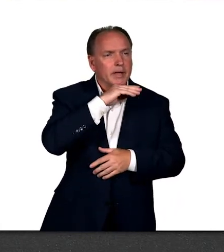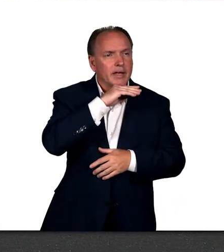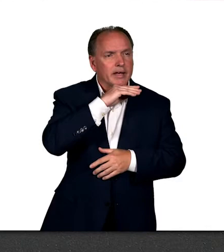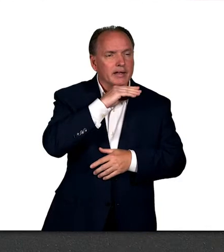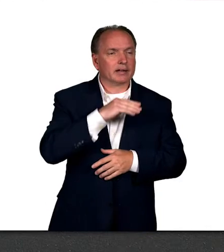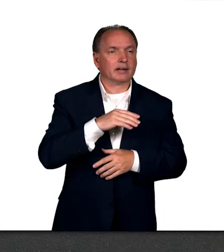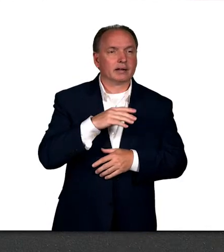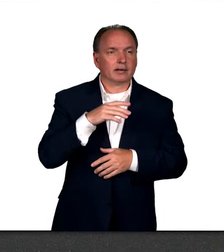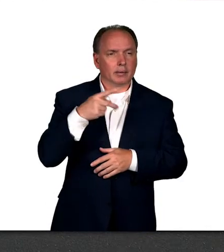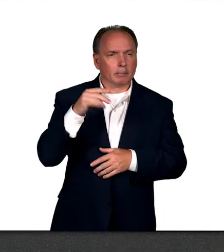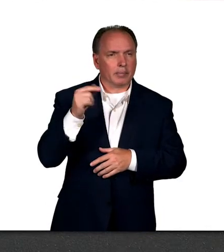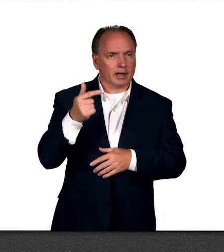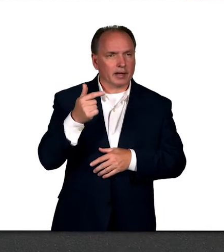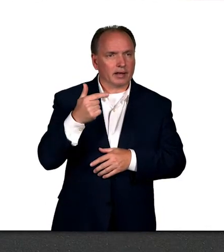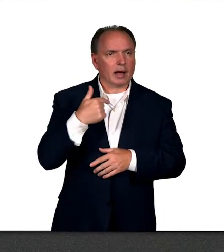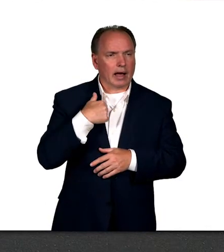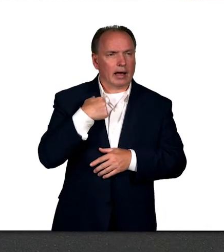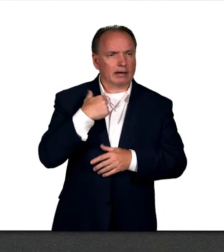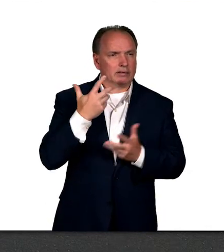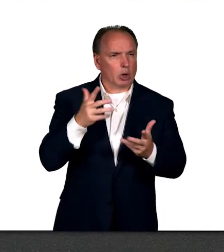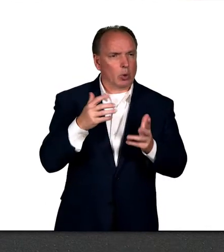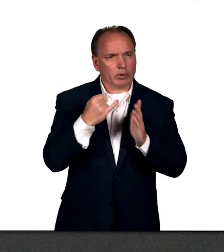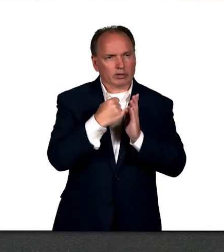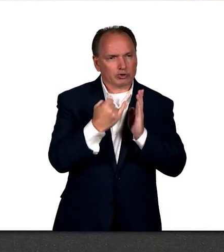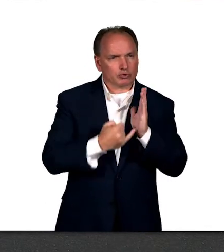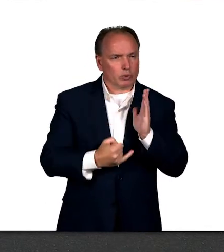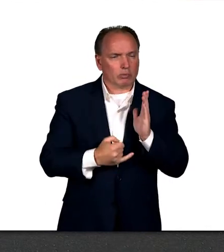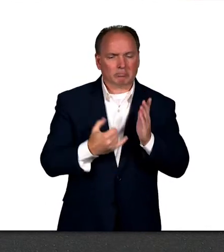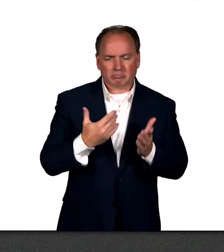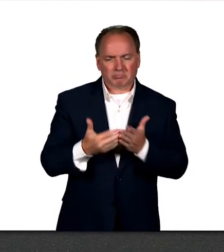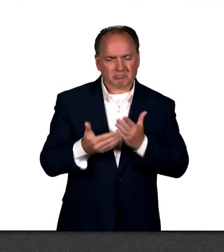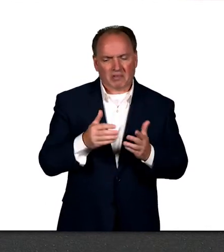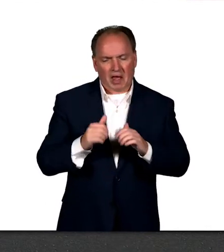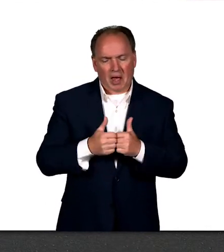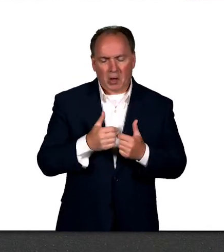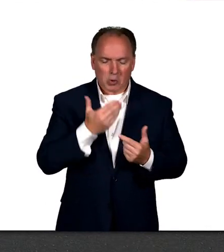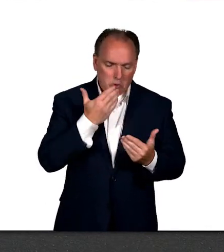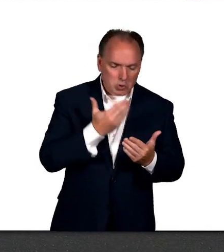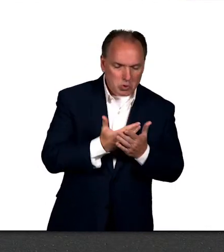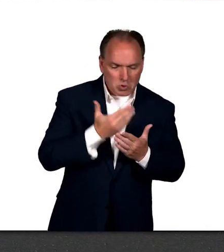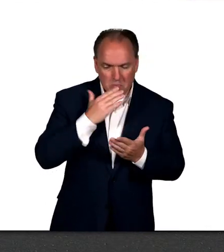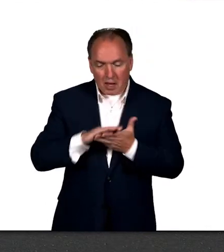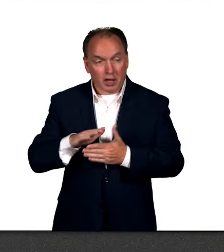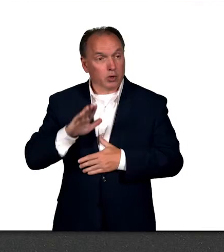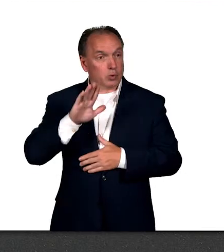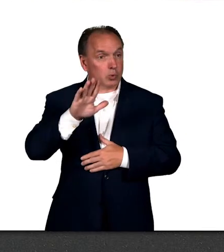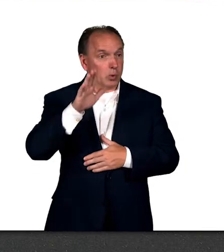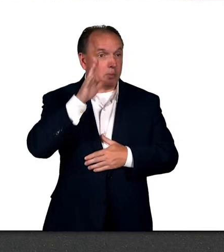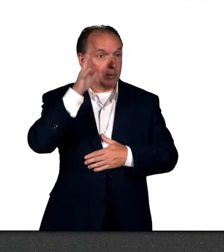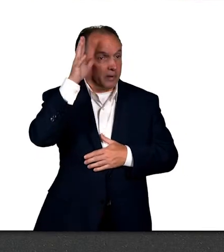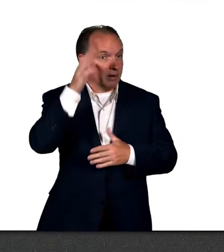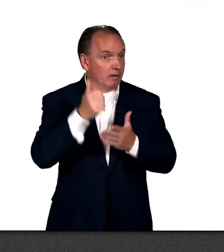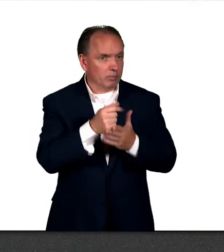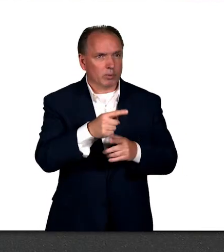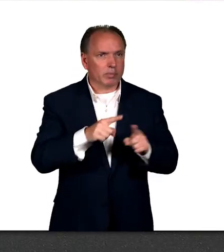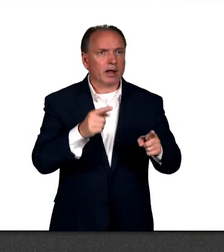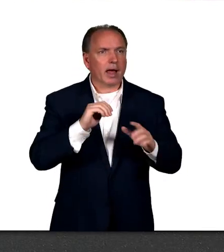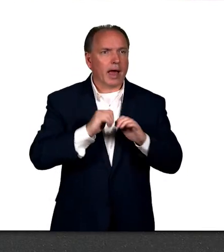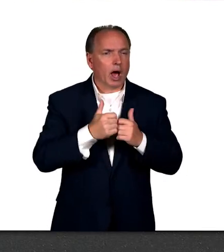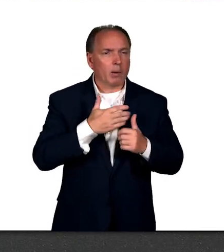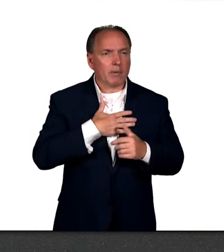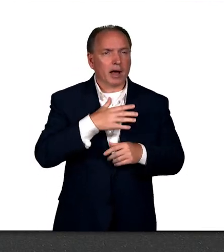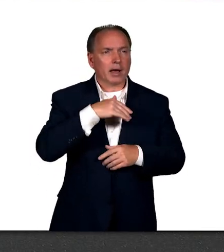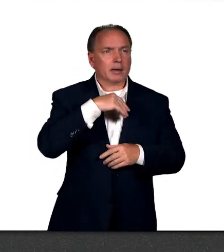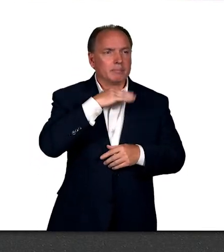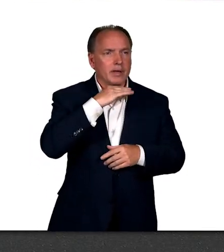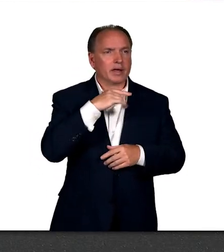shape, and so I did it ahead of time. It doesn't matter how it looks. You can have an adult help you, but this is how my